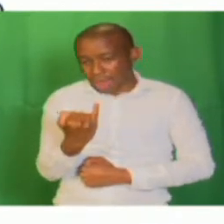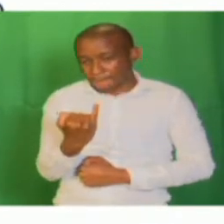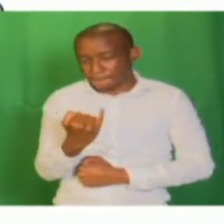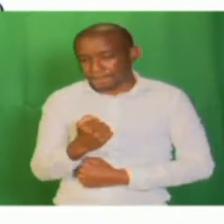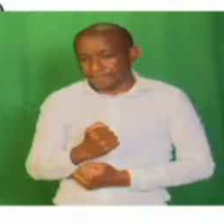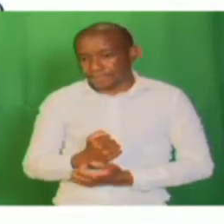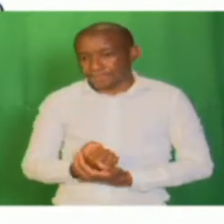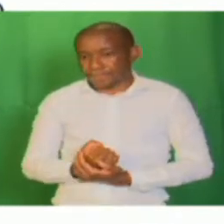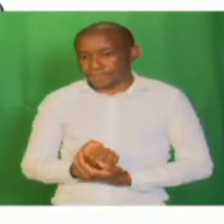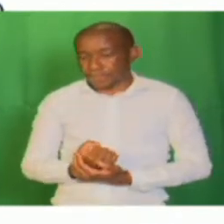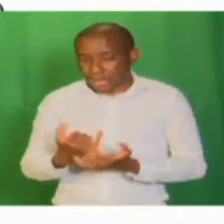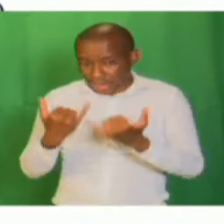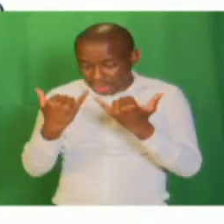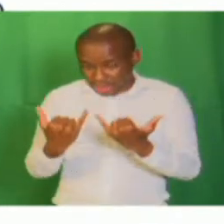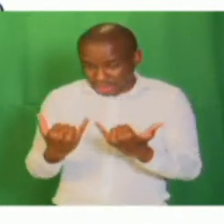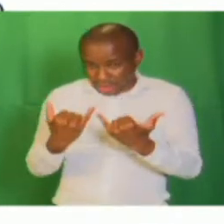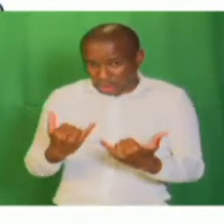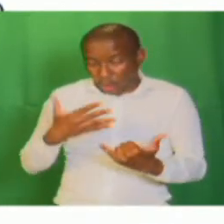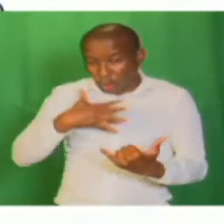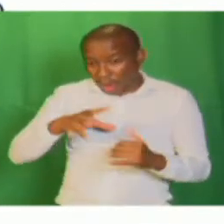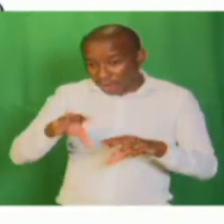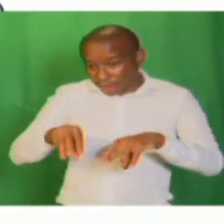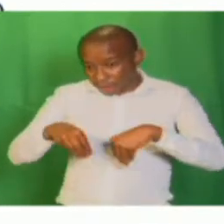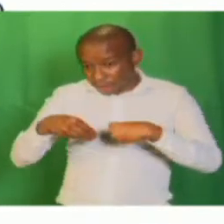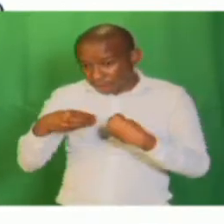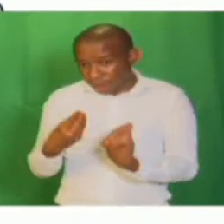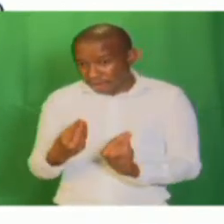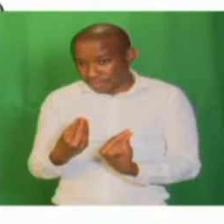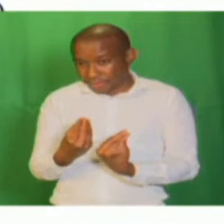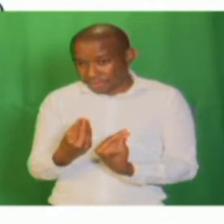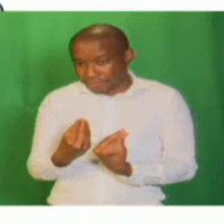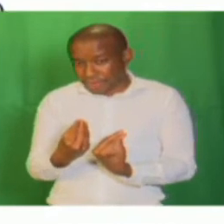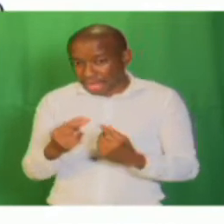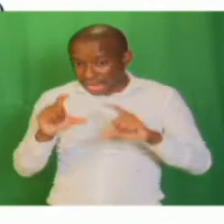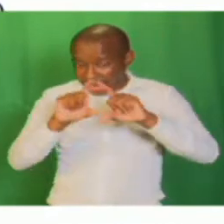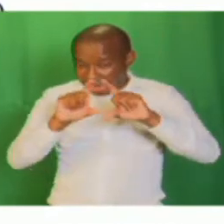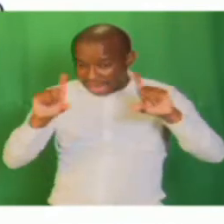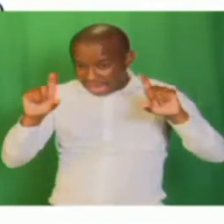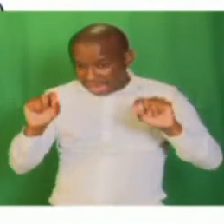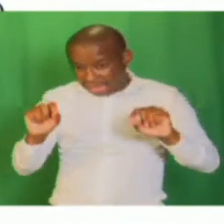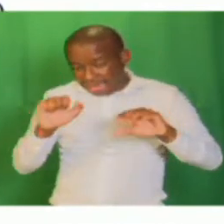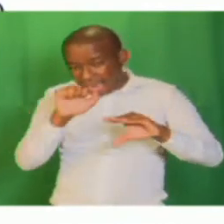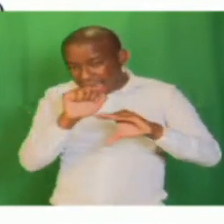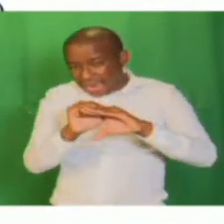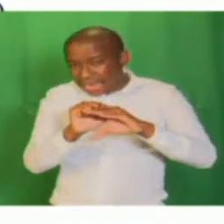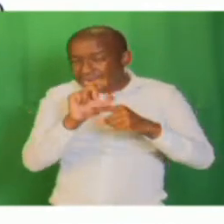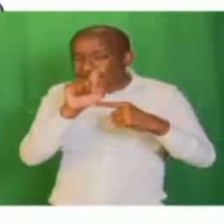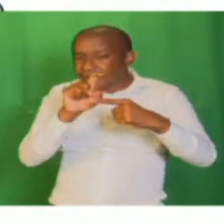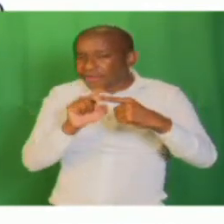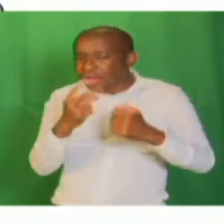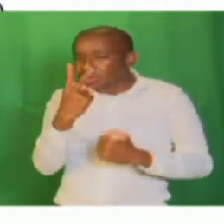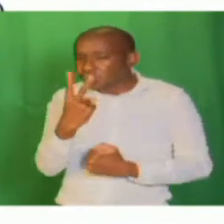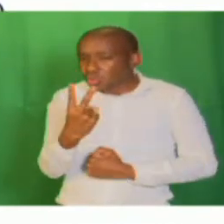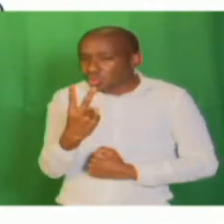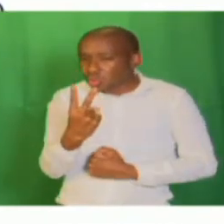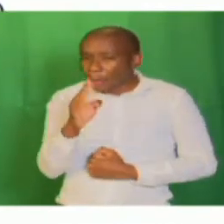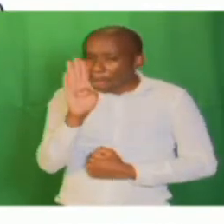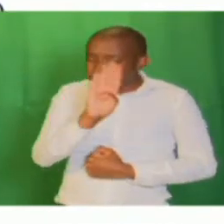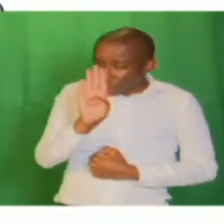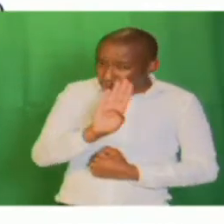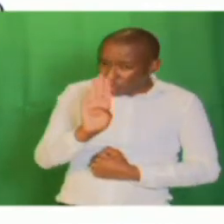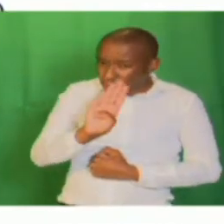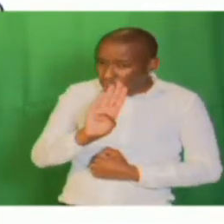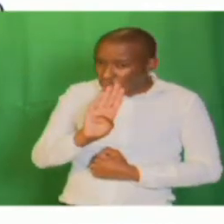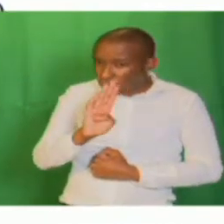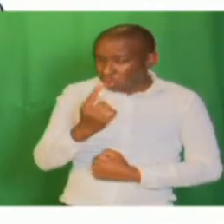using one area. We want to find out if the same rectangle can be divided into two. The blue rectangle